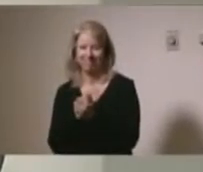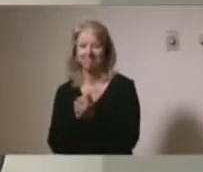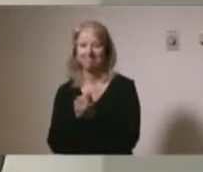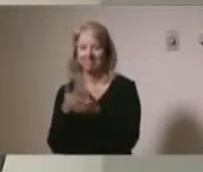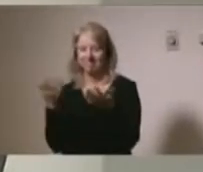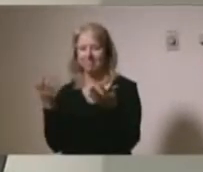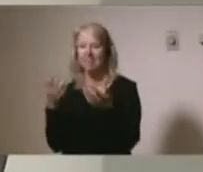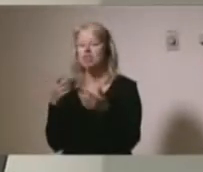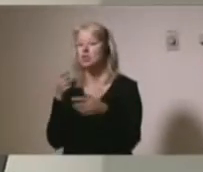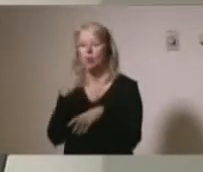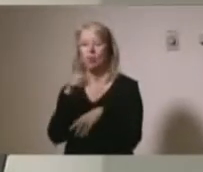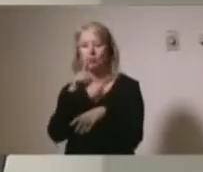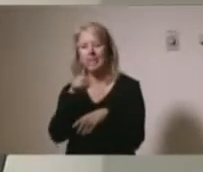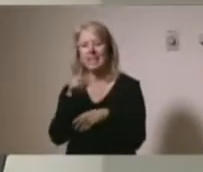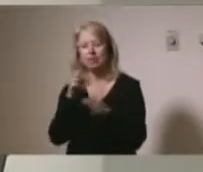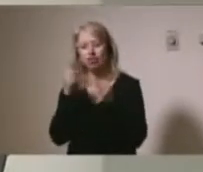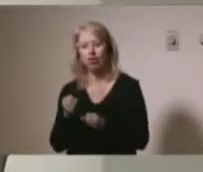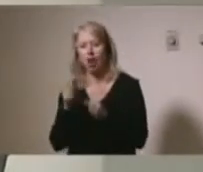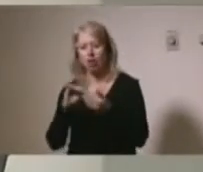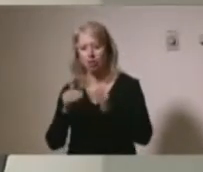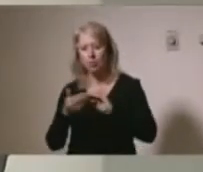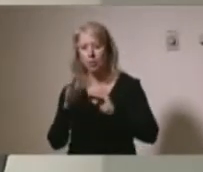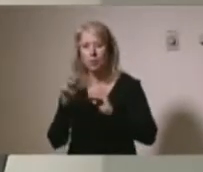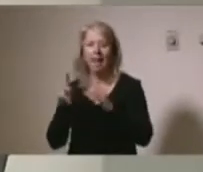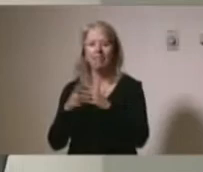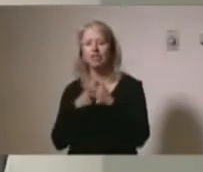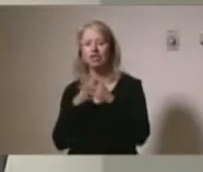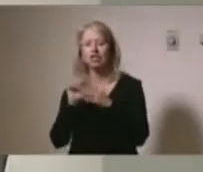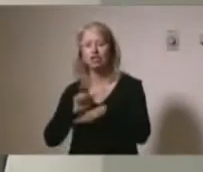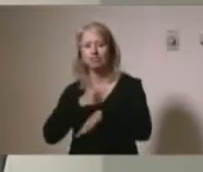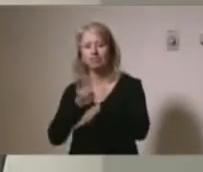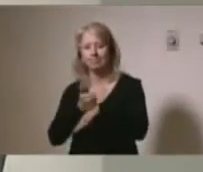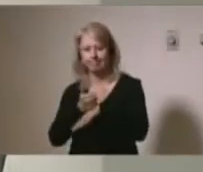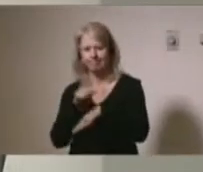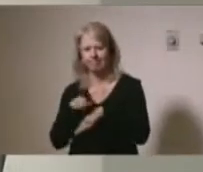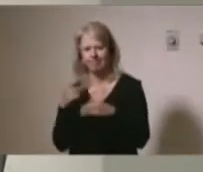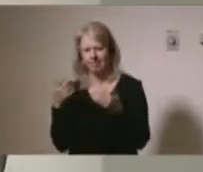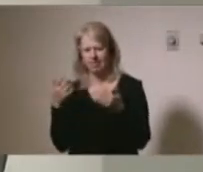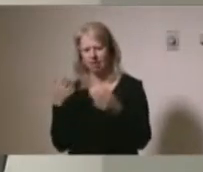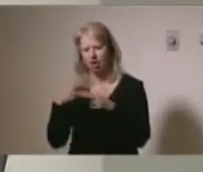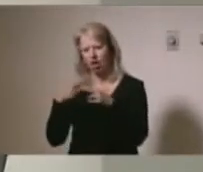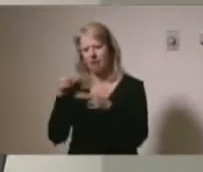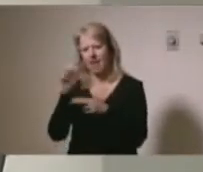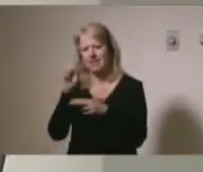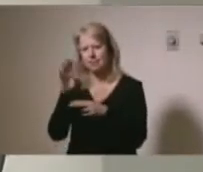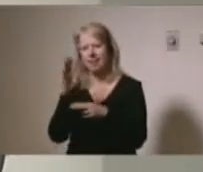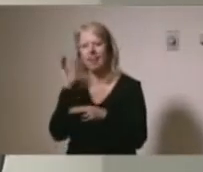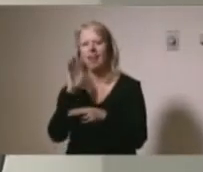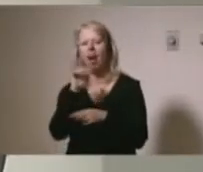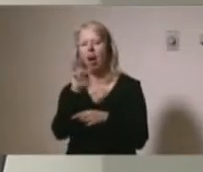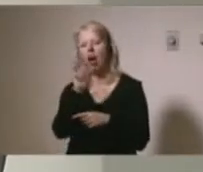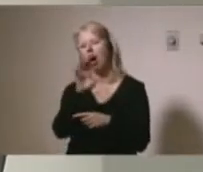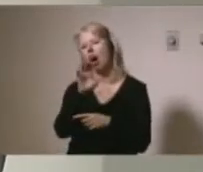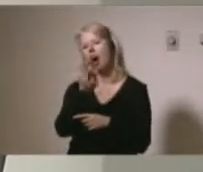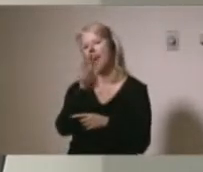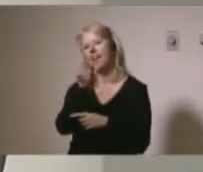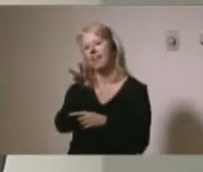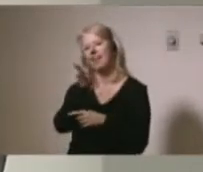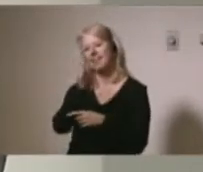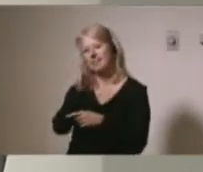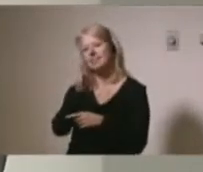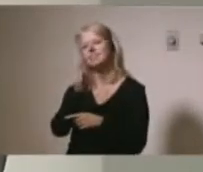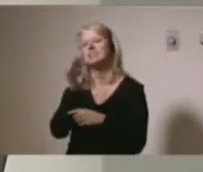2 regional community banks, such as it's now called the ASB, it was the Auckland Savings Bank and Trust